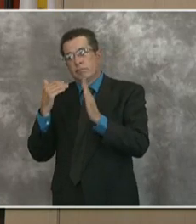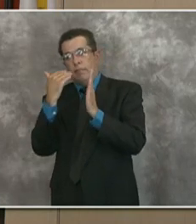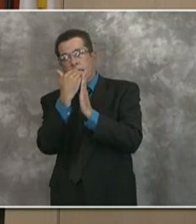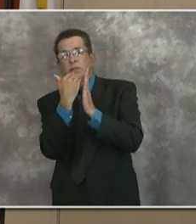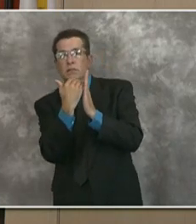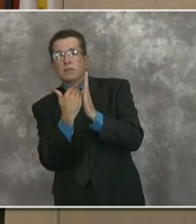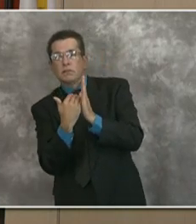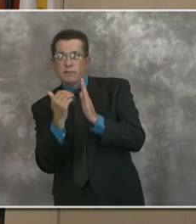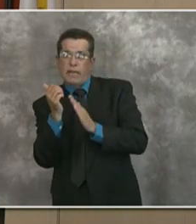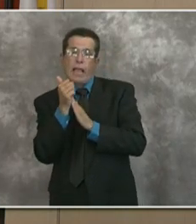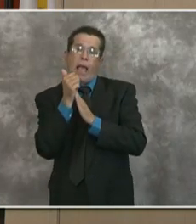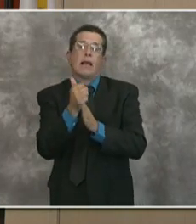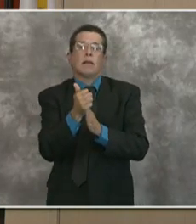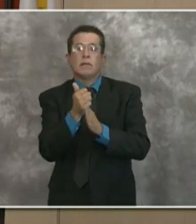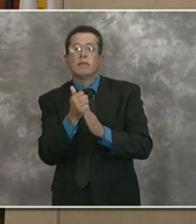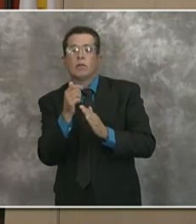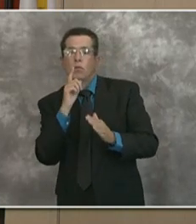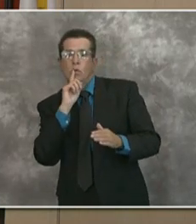not have any